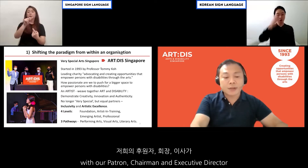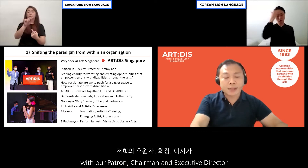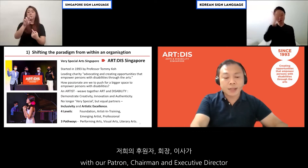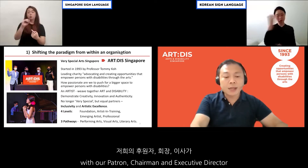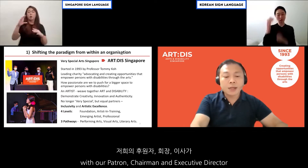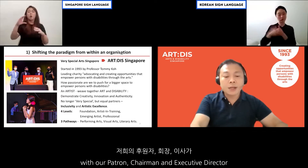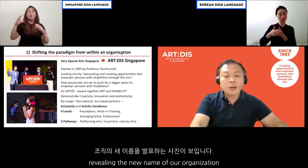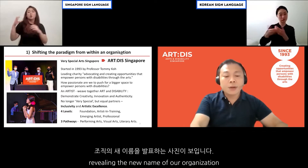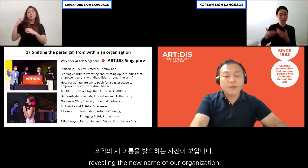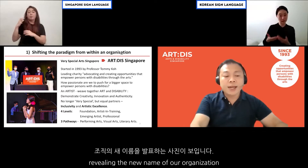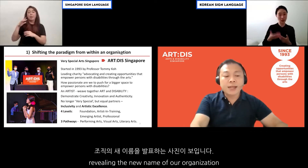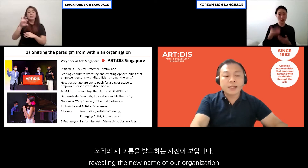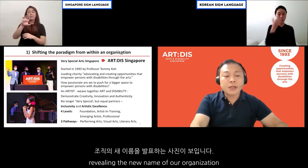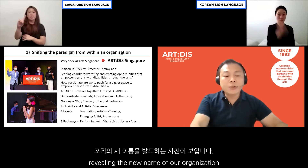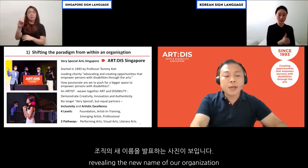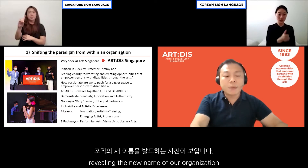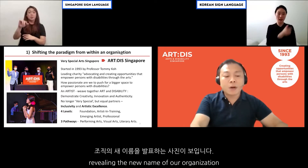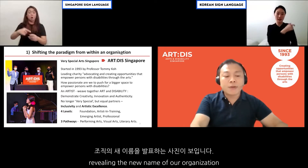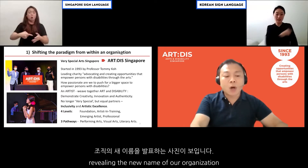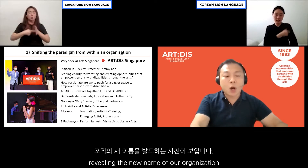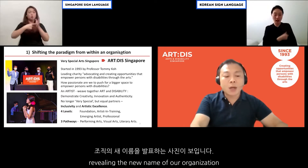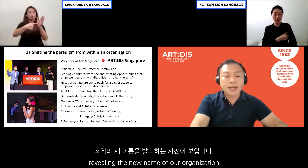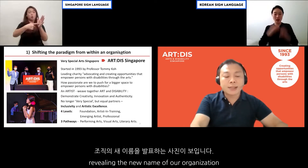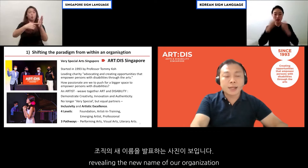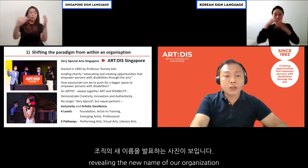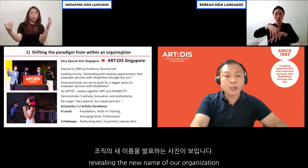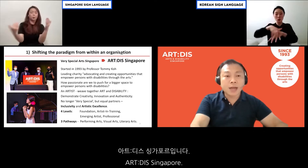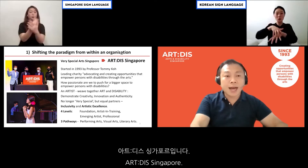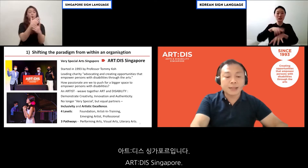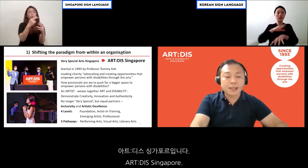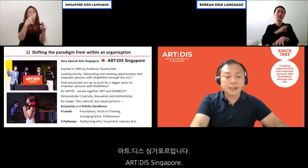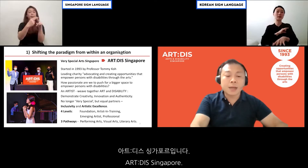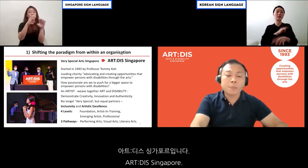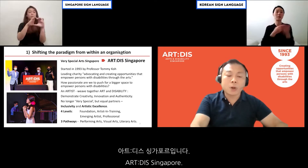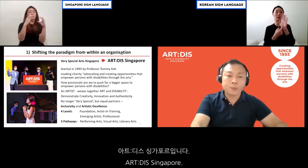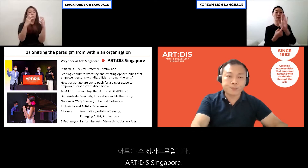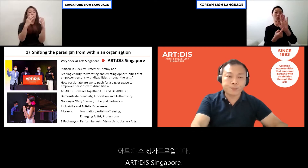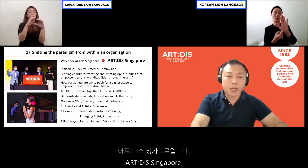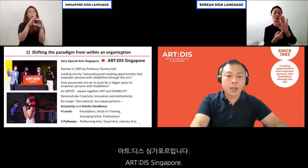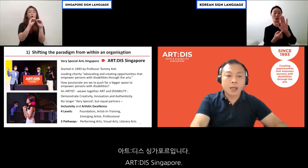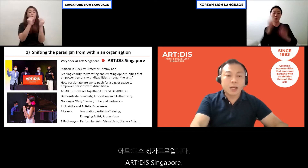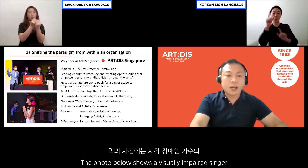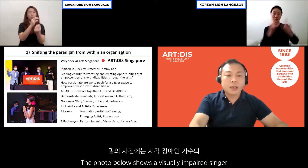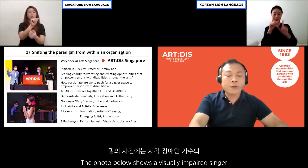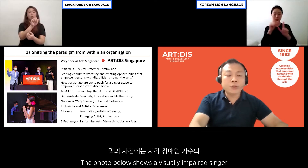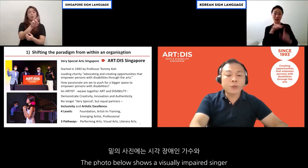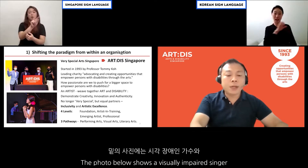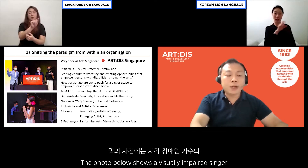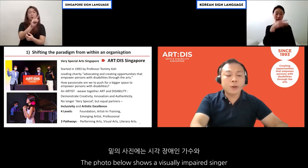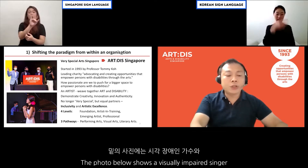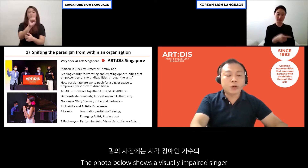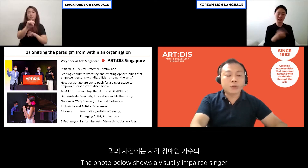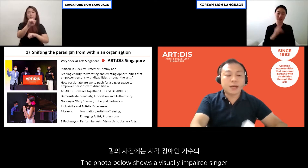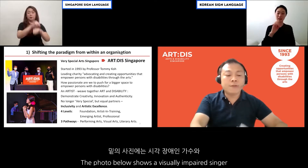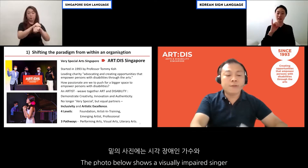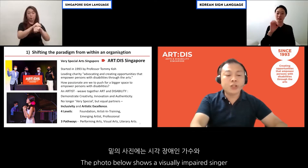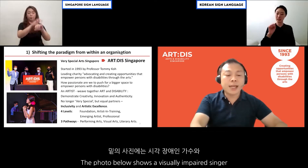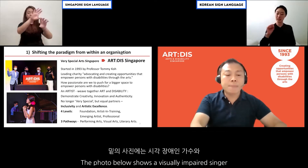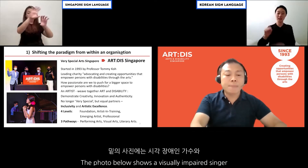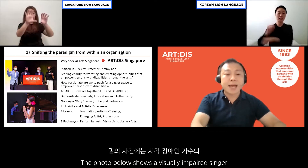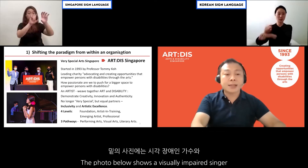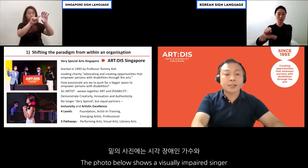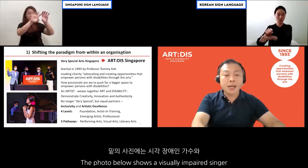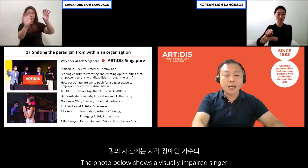executive director, revealing the new name of our organization at the Singapore. The photo below shows a